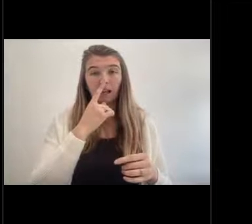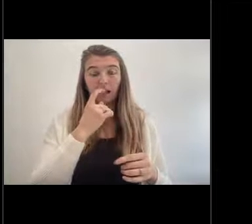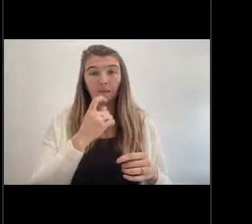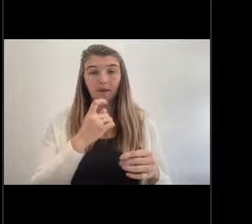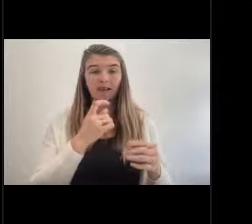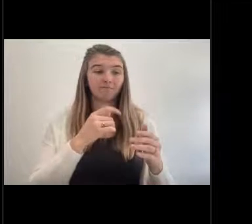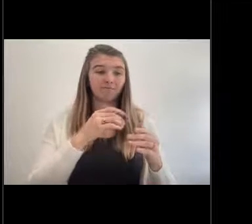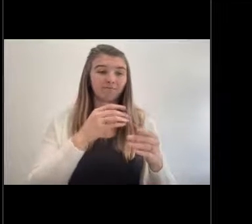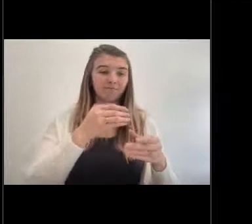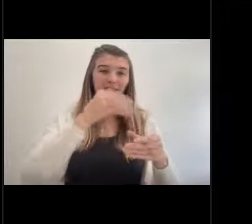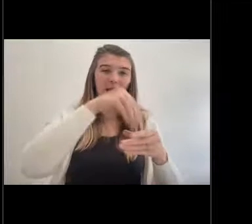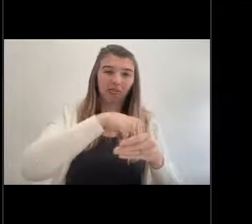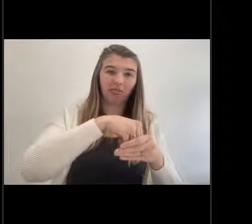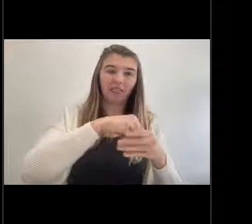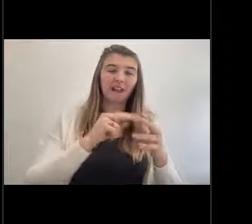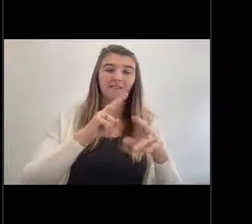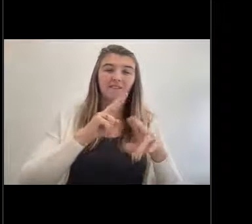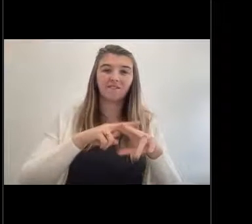example, from